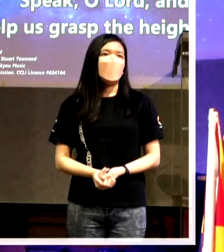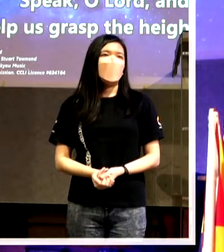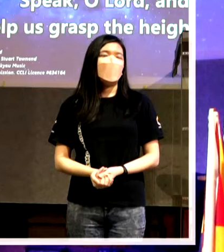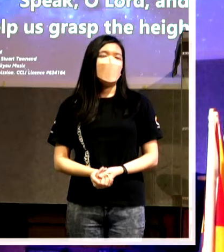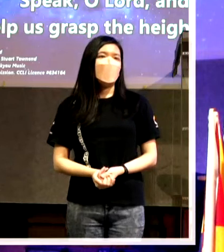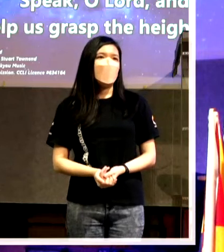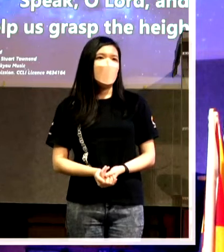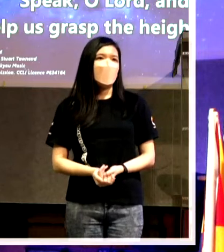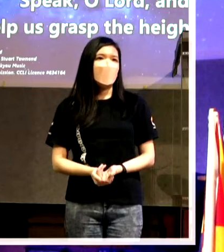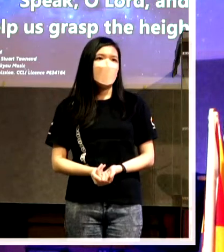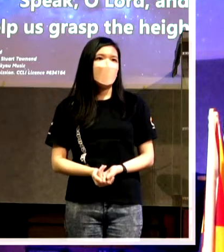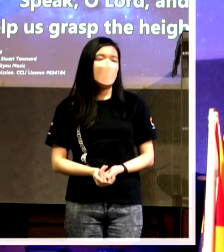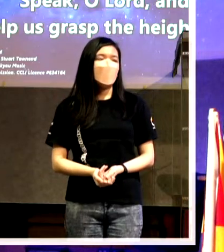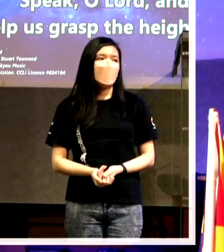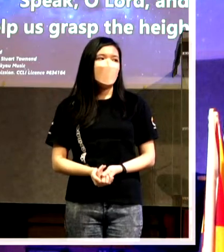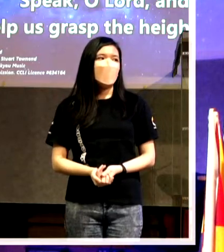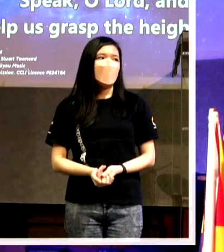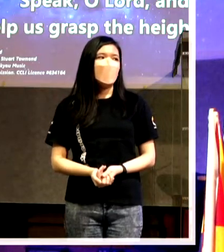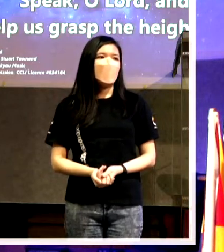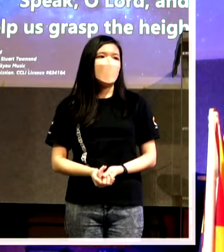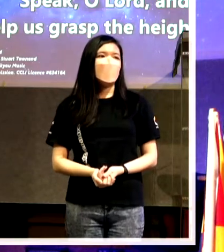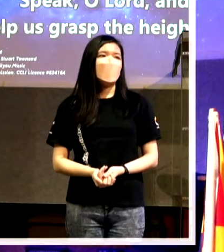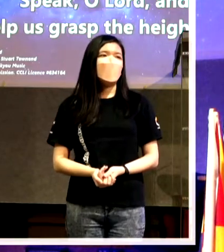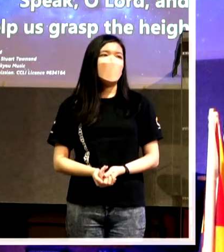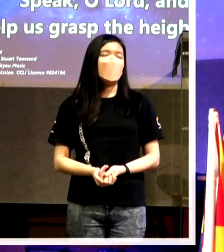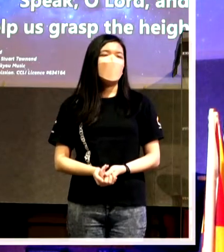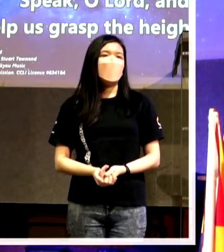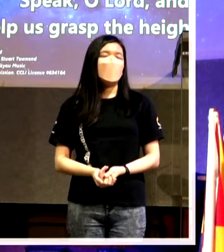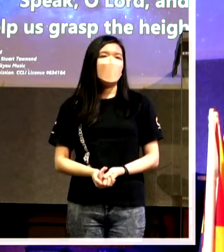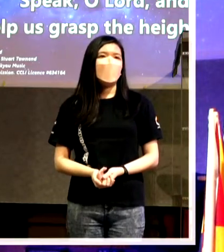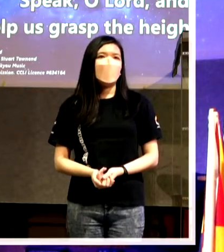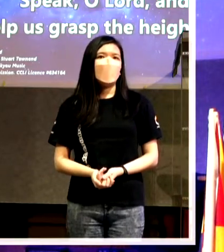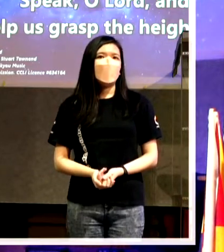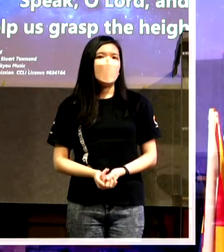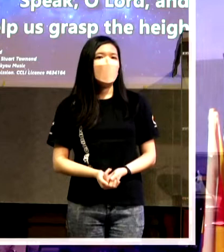Church, let's stand and sing verse 3 together.